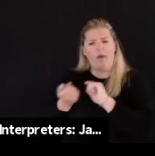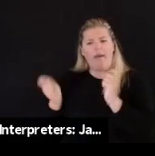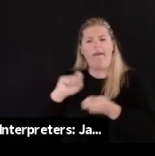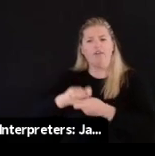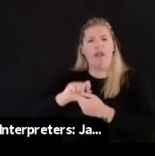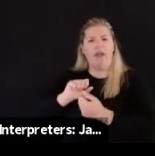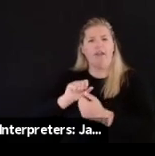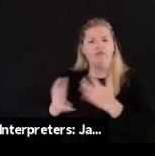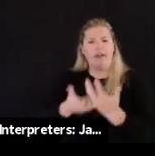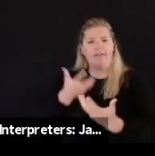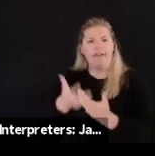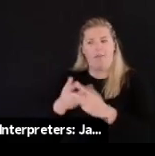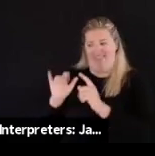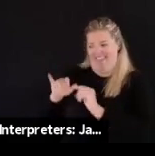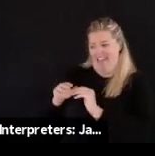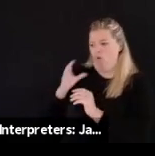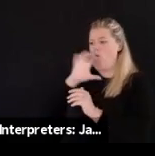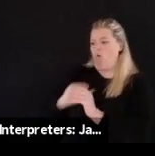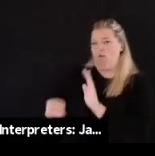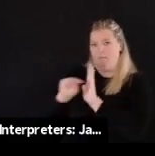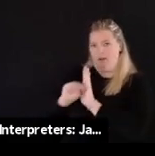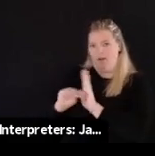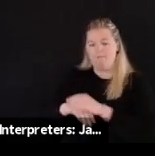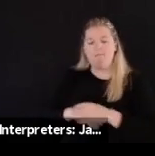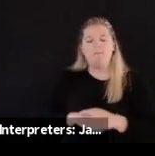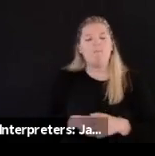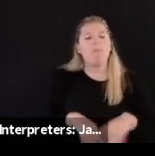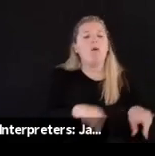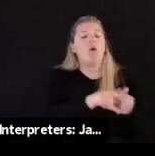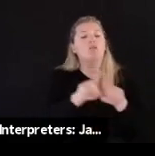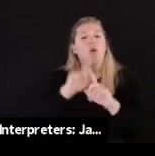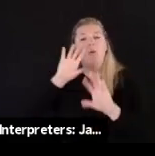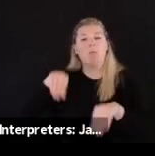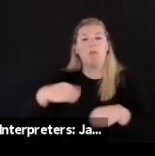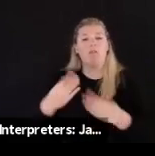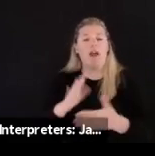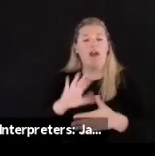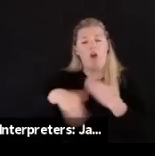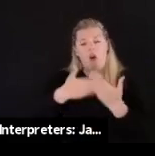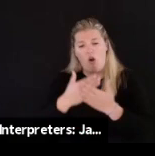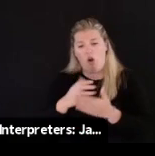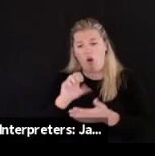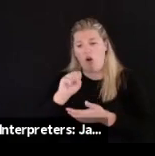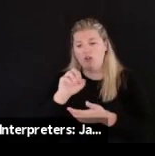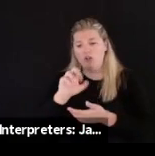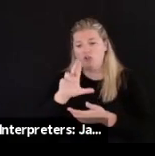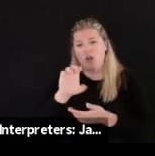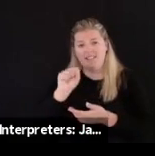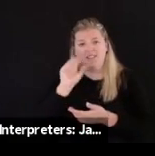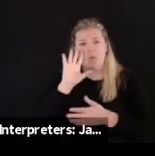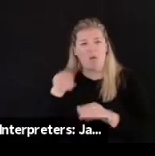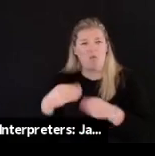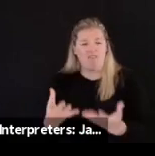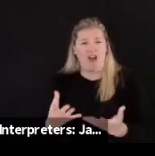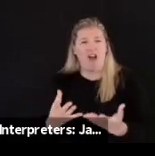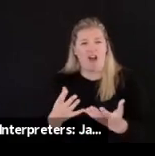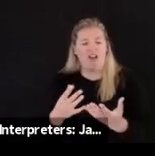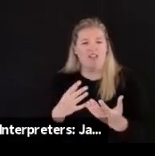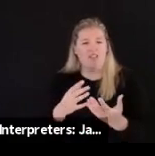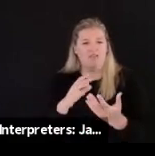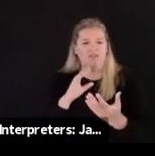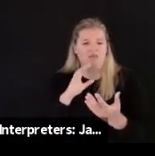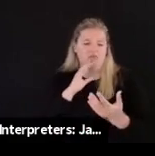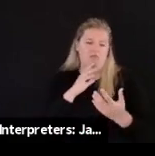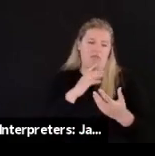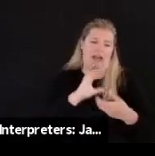today. I mentioned that I'll be providing all of the sources that I've used to present that, create this presentation, so you will